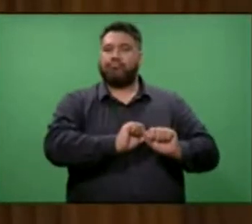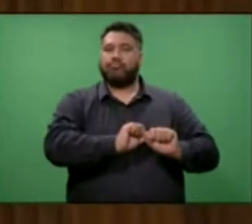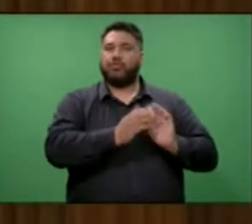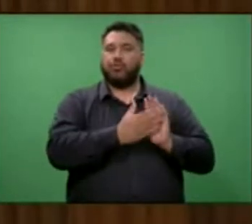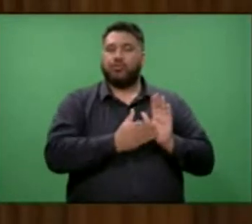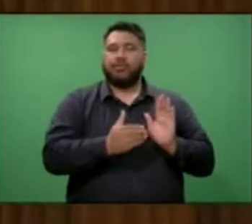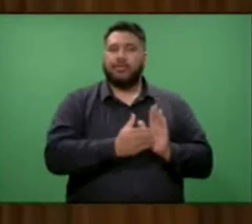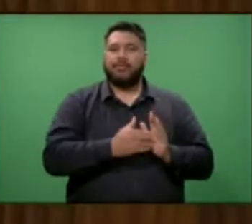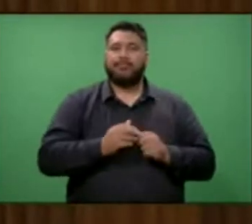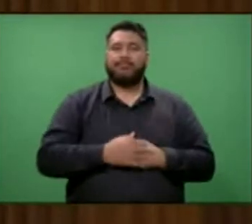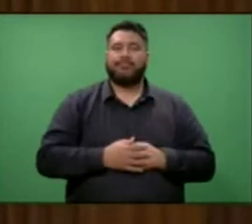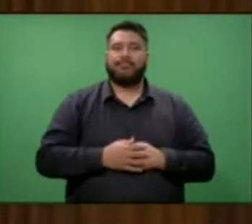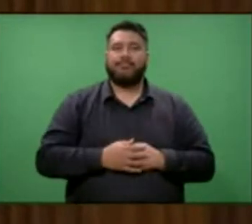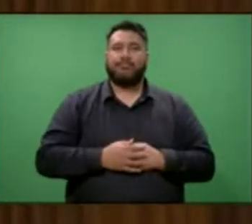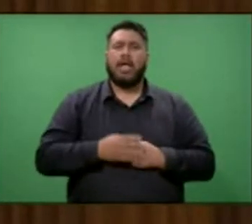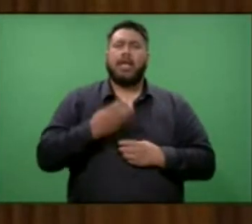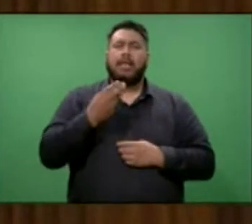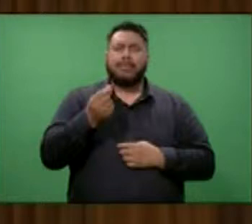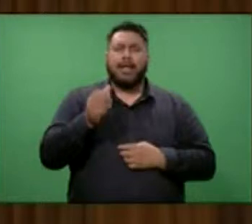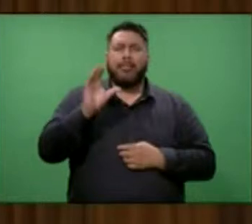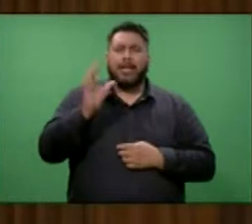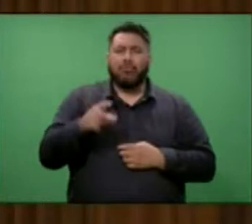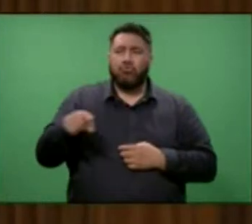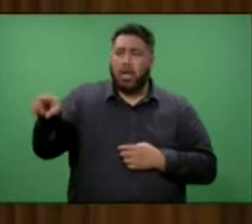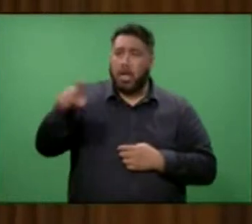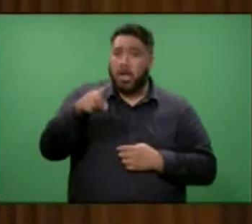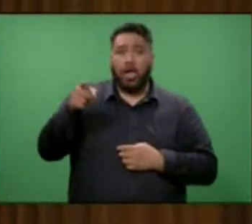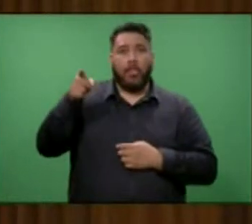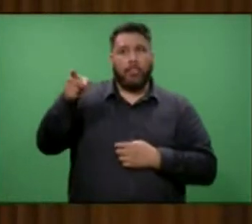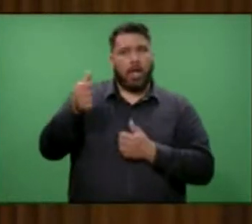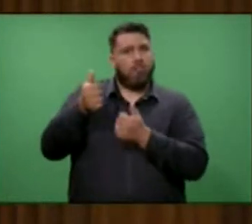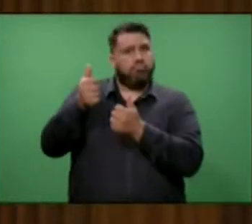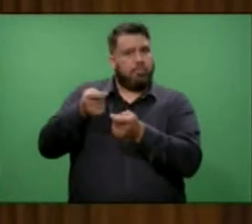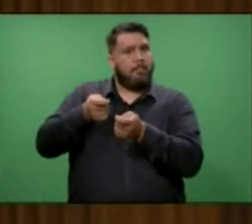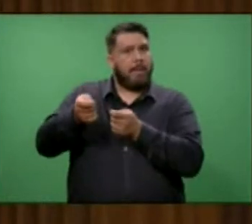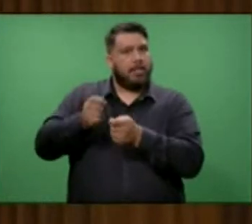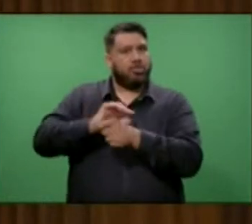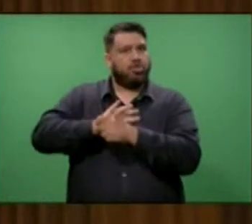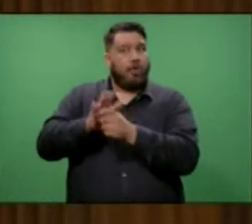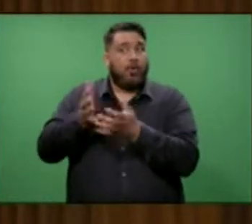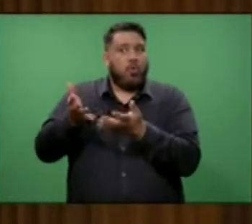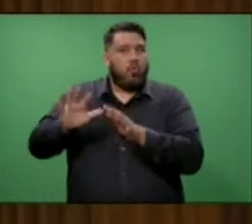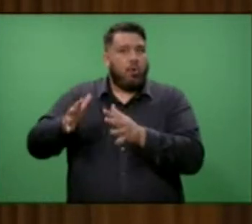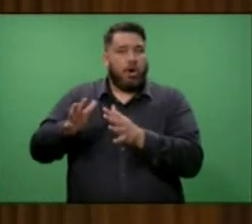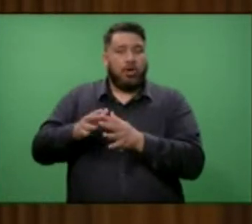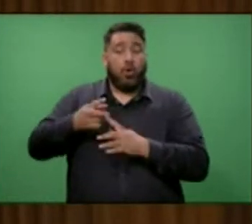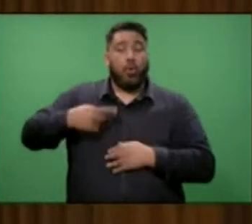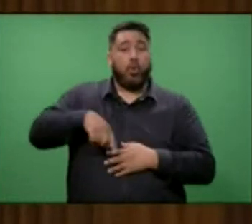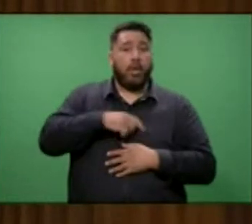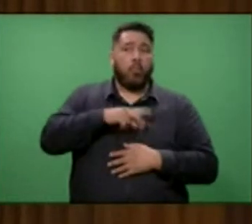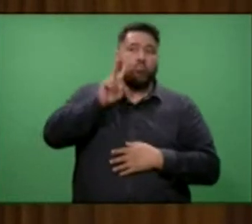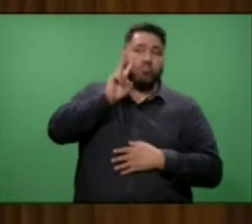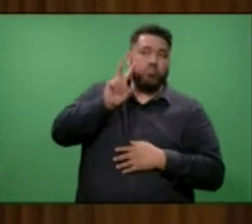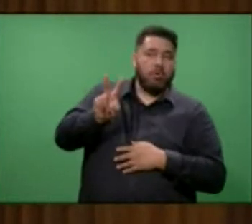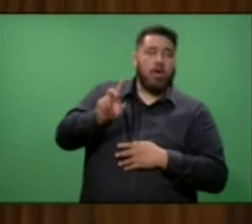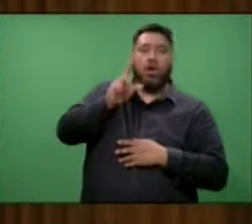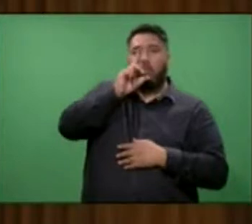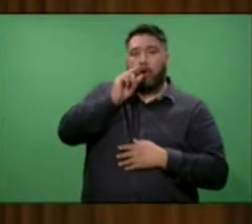For those countries where the virus is successfully managed, the government will look for opportunities for freer